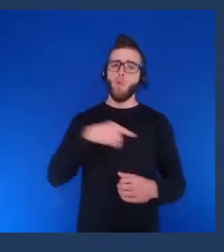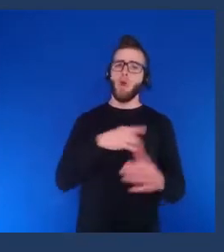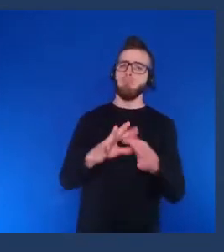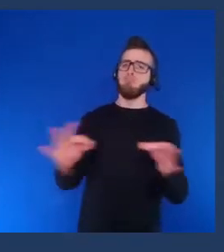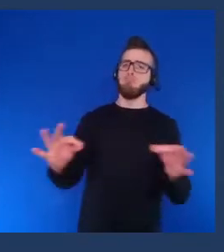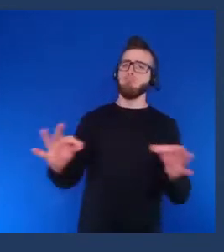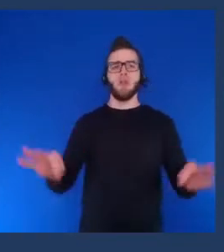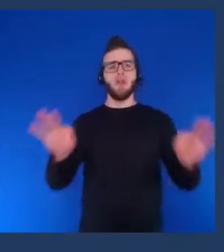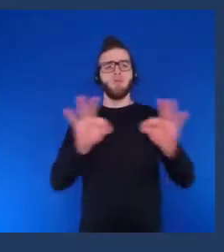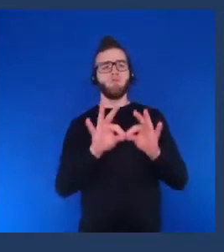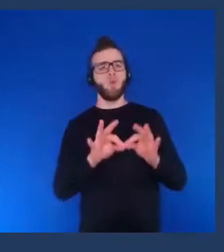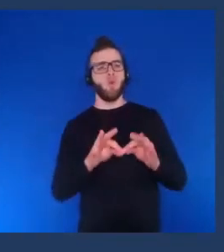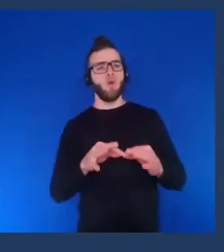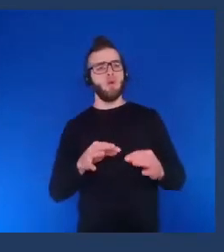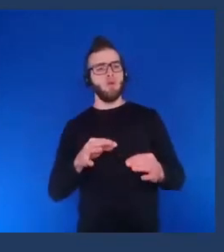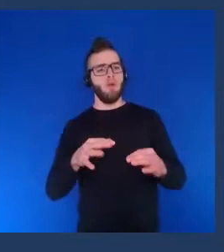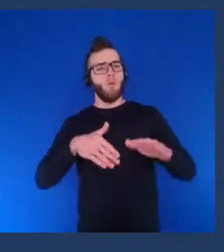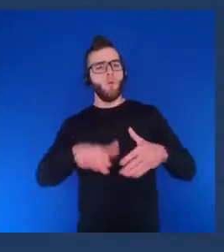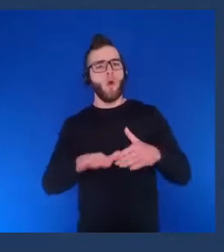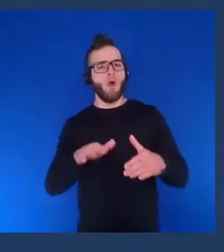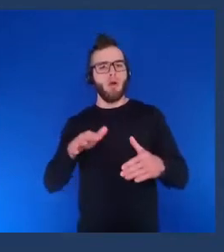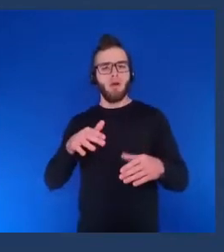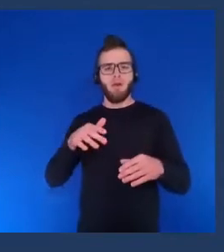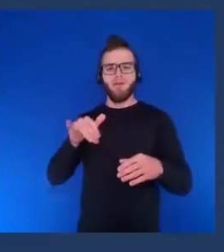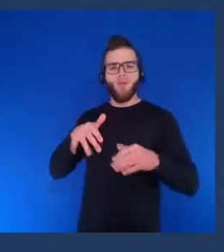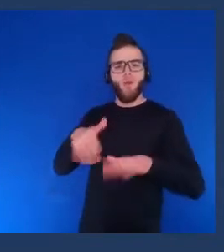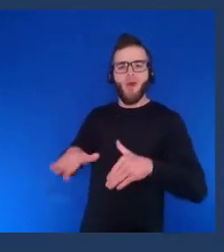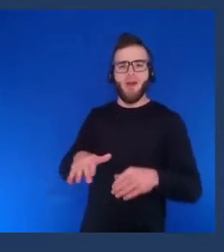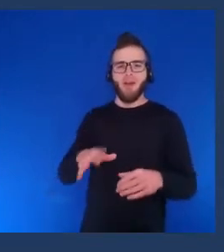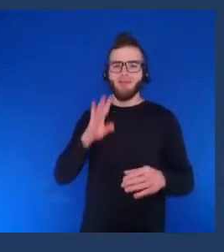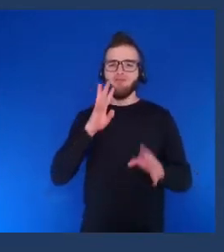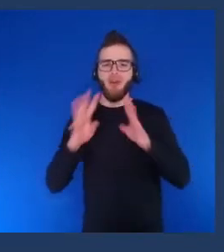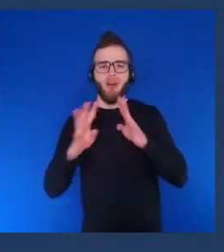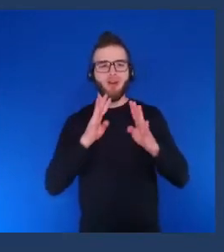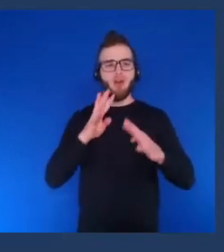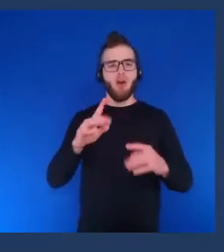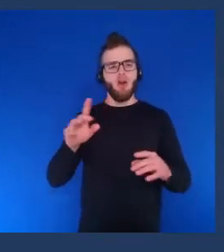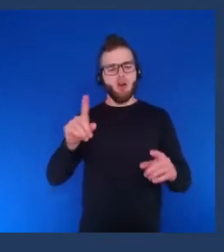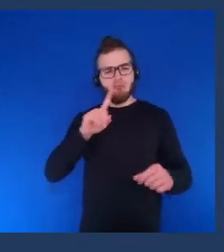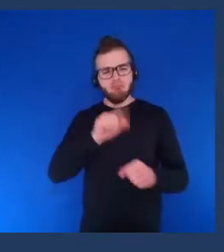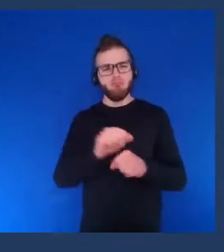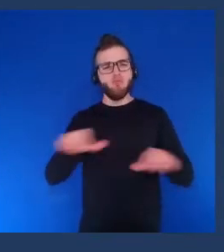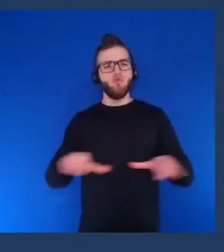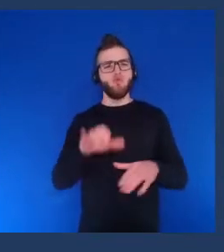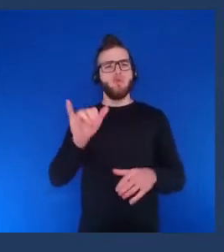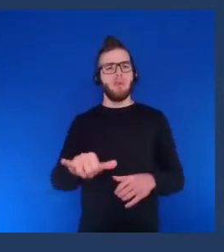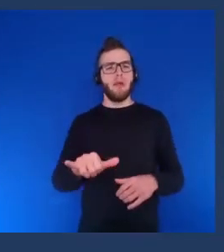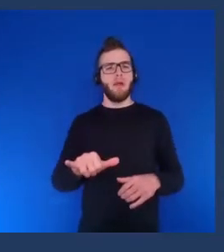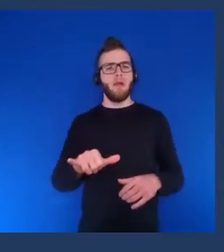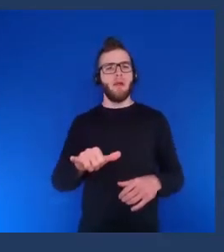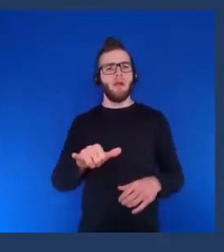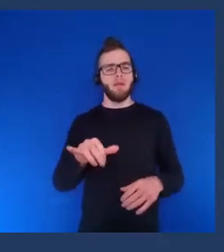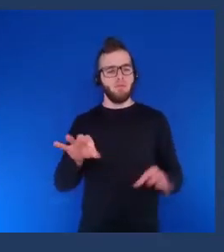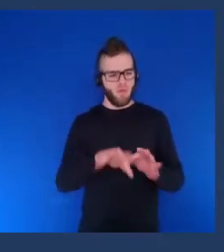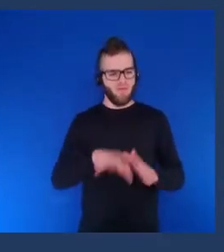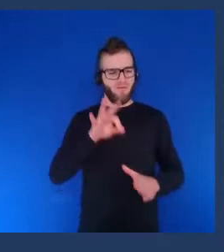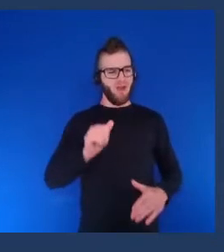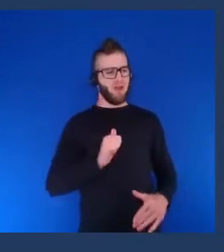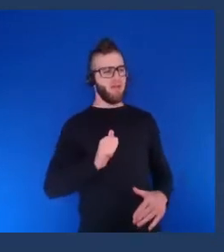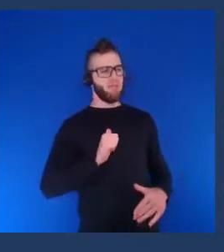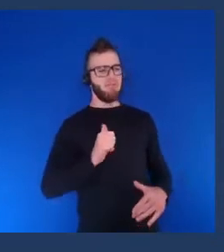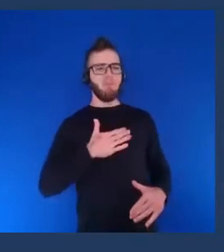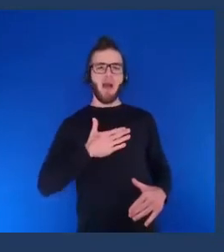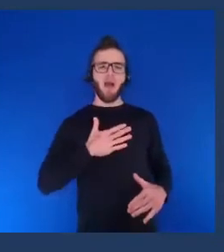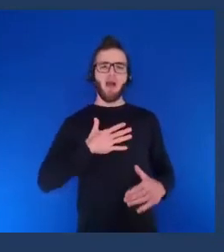has to find a way to have their voice. And for me personally, as a corporate vice president here, I was being a hypocrite, to be